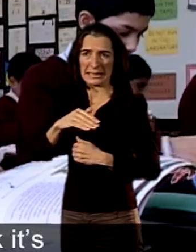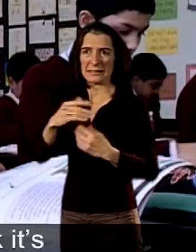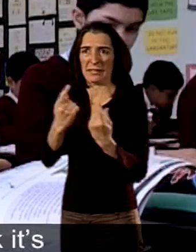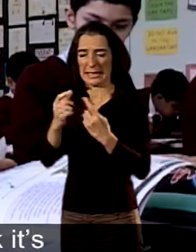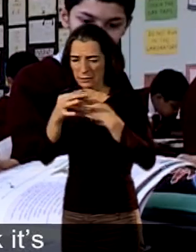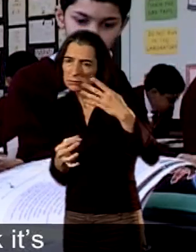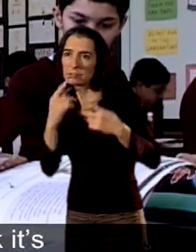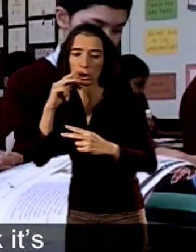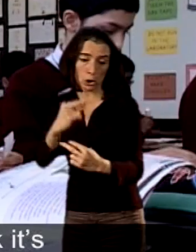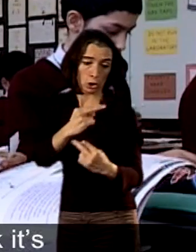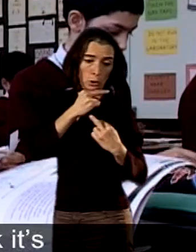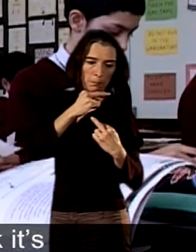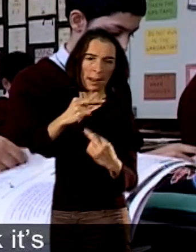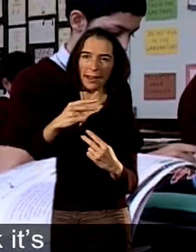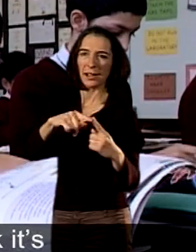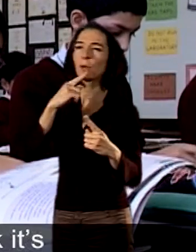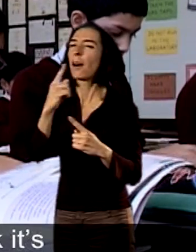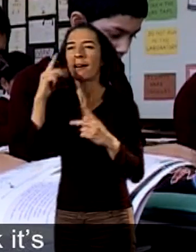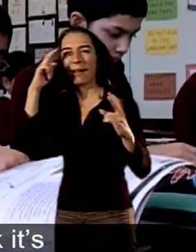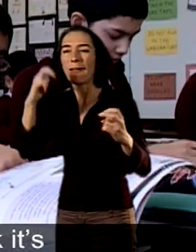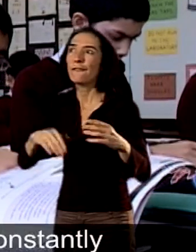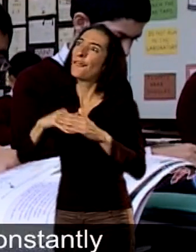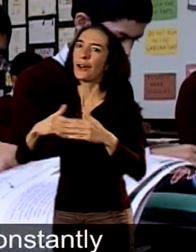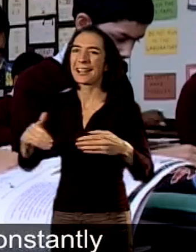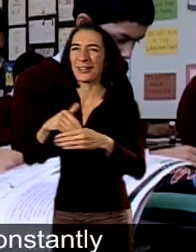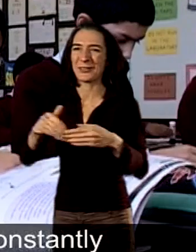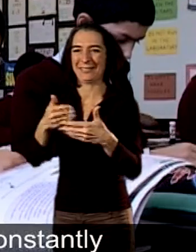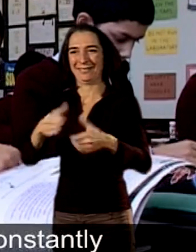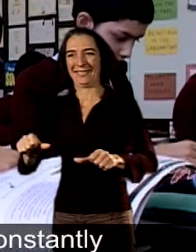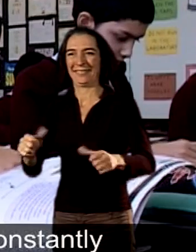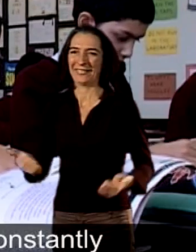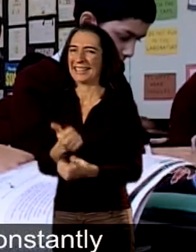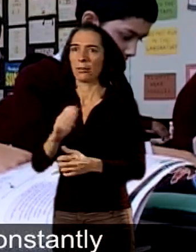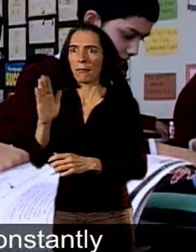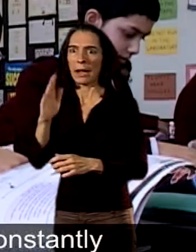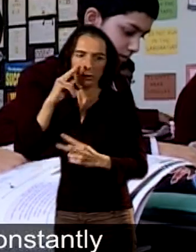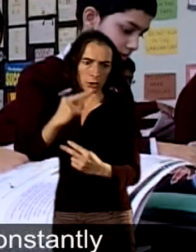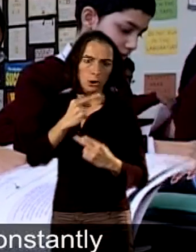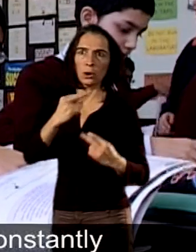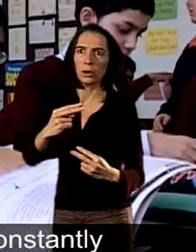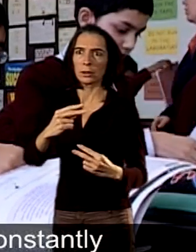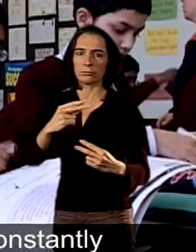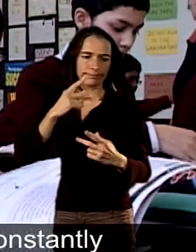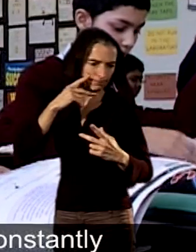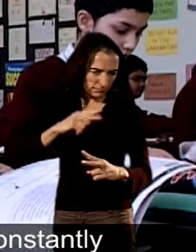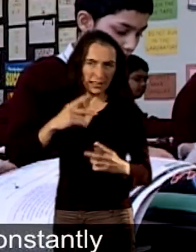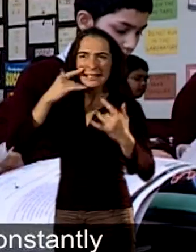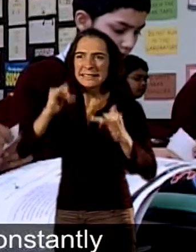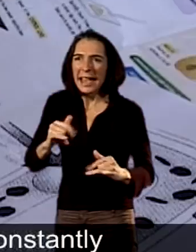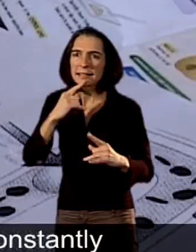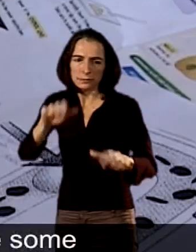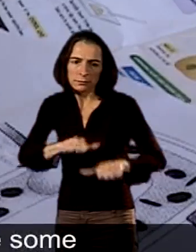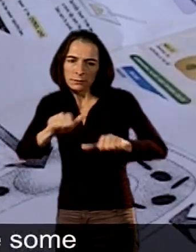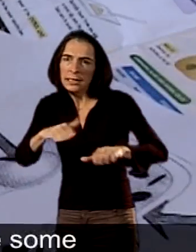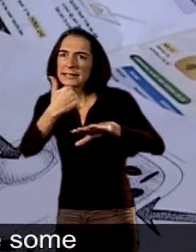things. You can never say you're fully inclusive. We think it's something where you've got to keep looking at what you're doing. So we constantly keep going back and testing